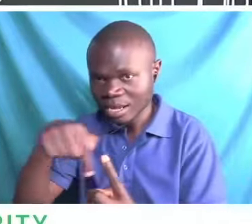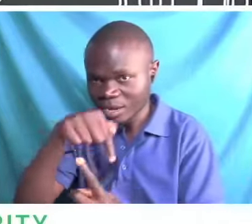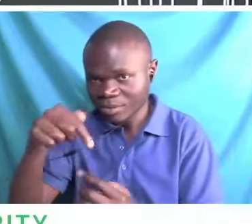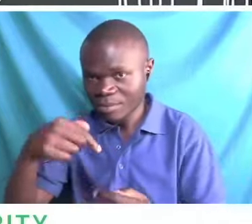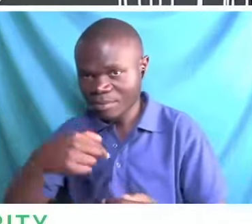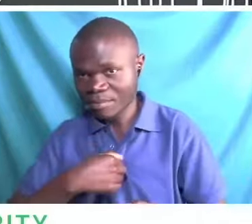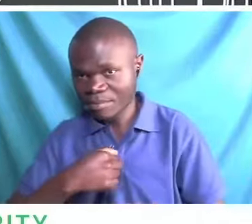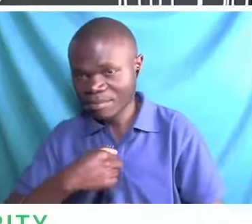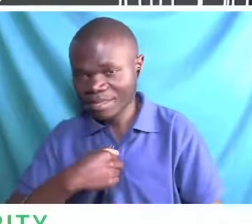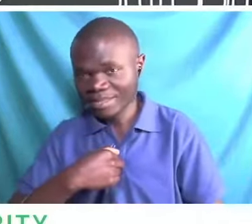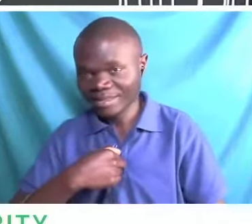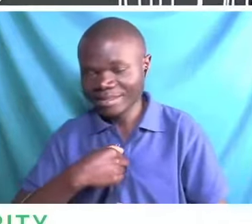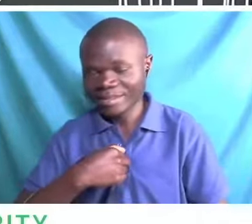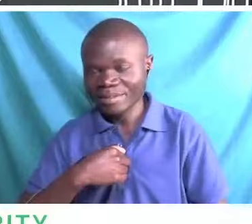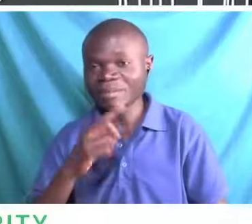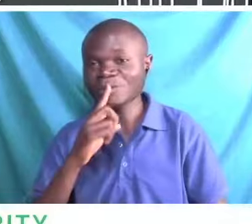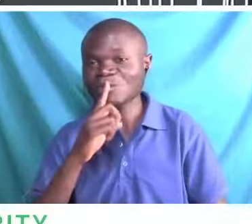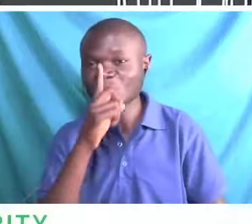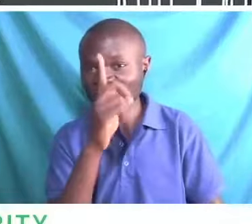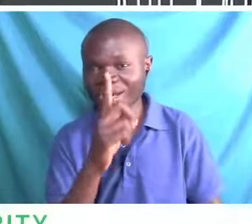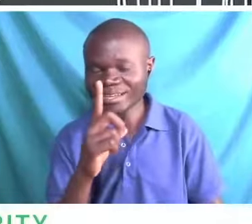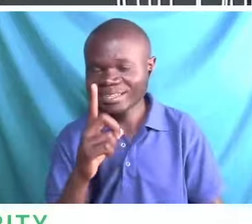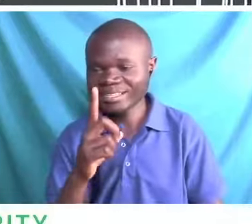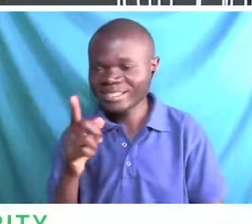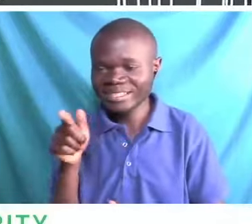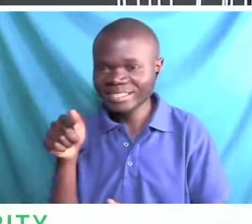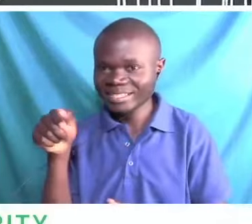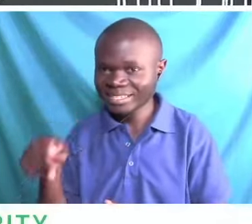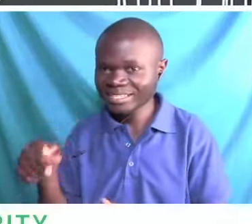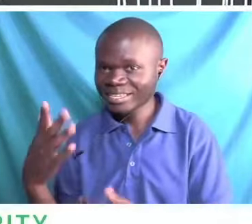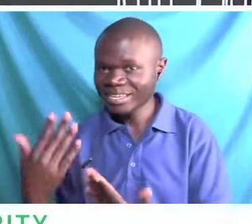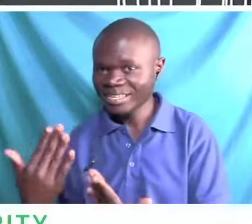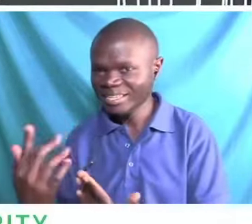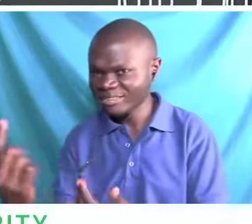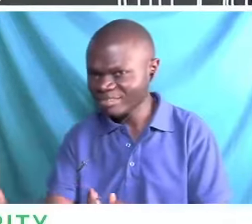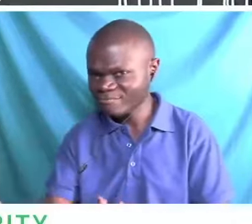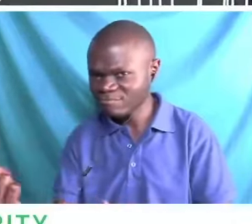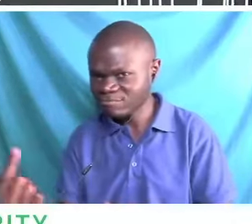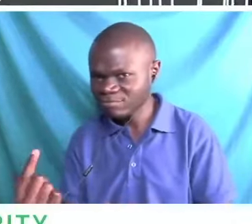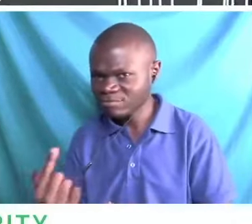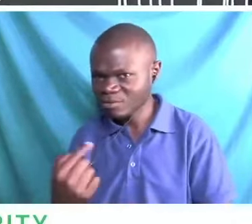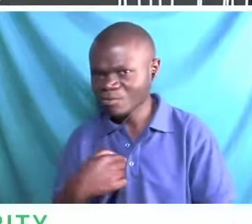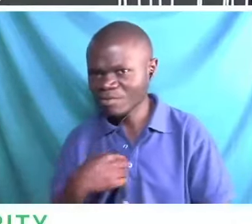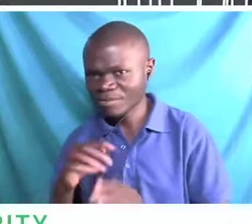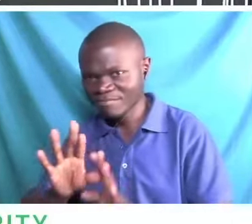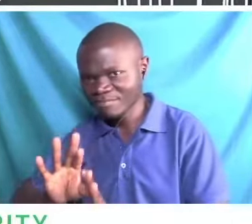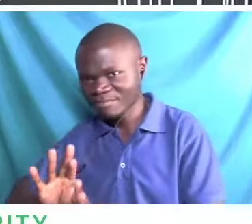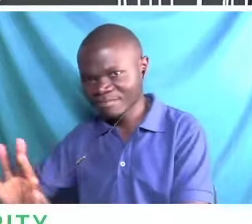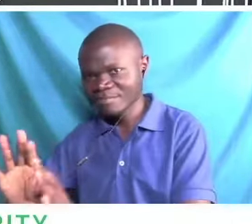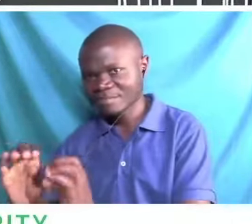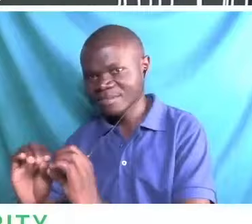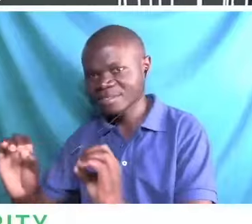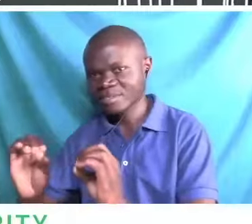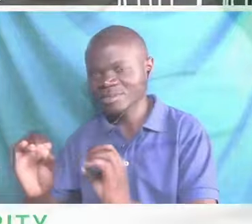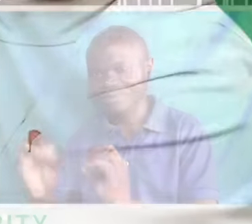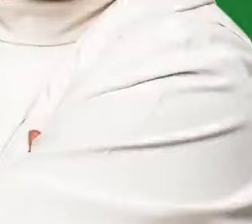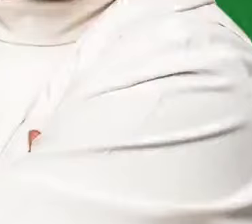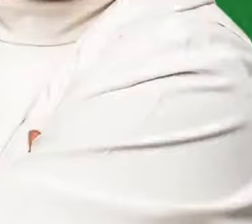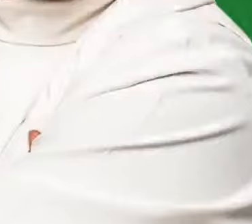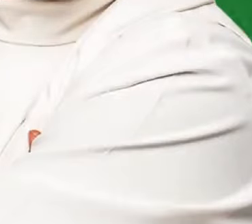me. Because we're living at a time right now that sin has really been promulgated.